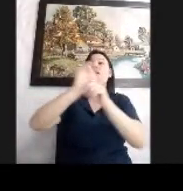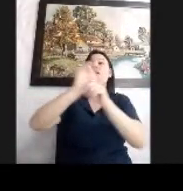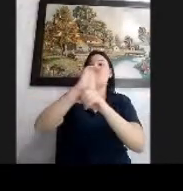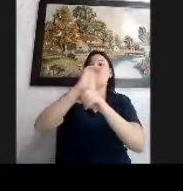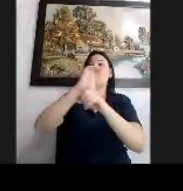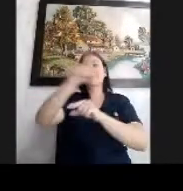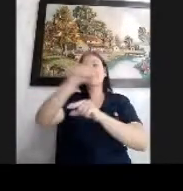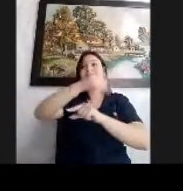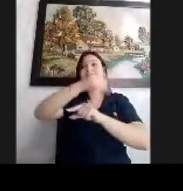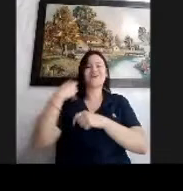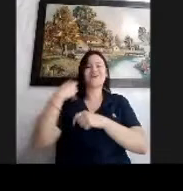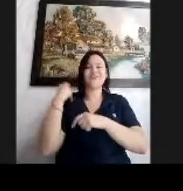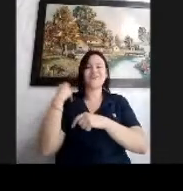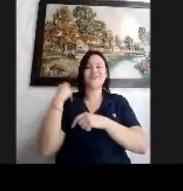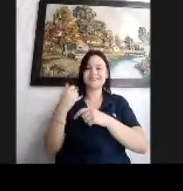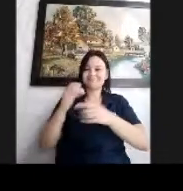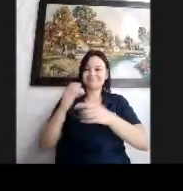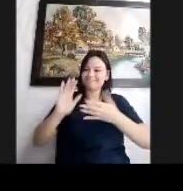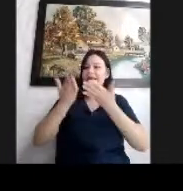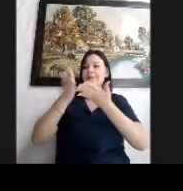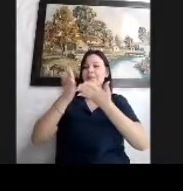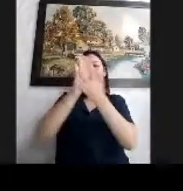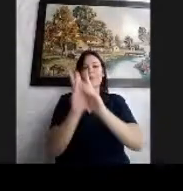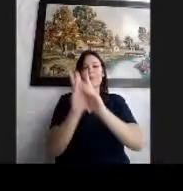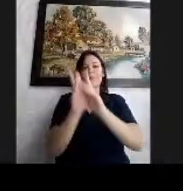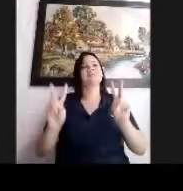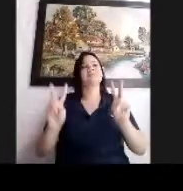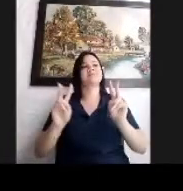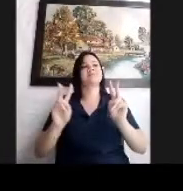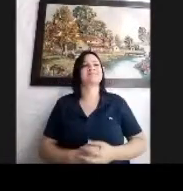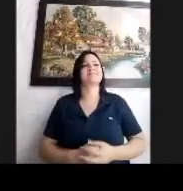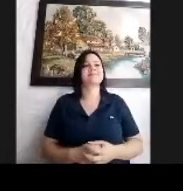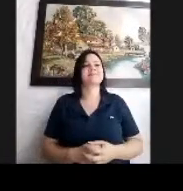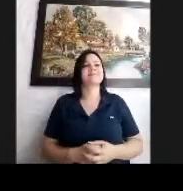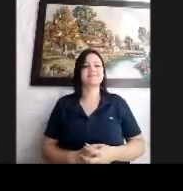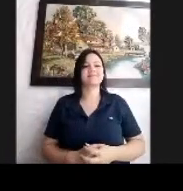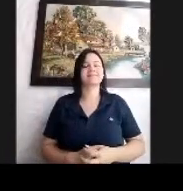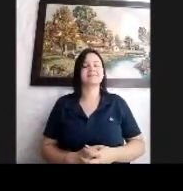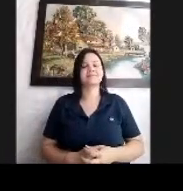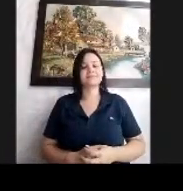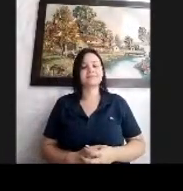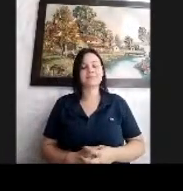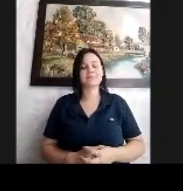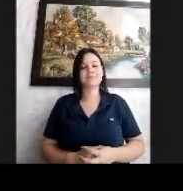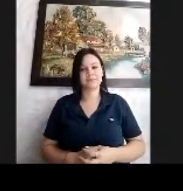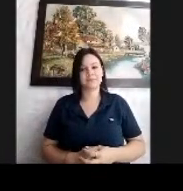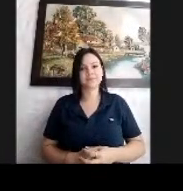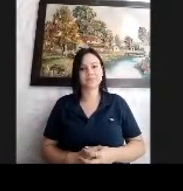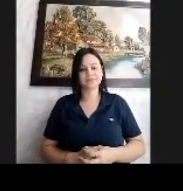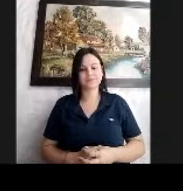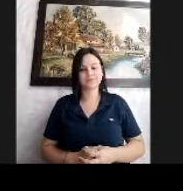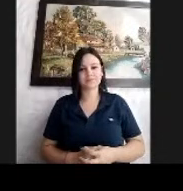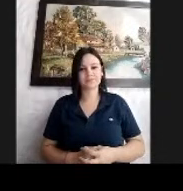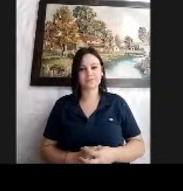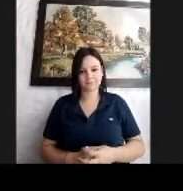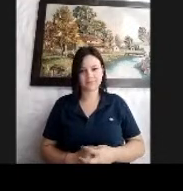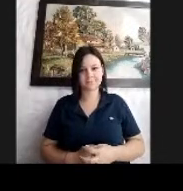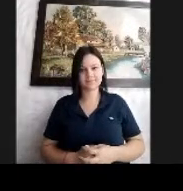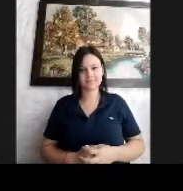So from this that I'm saying, I will only argue that you all are not